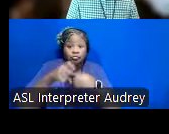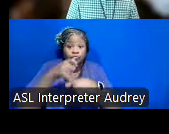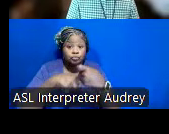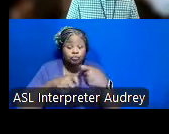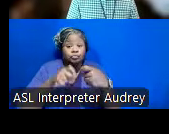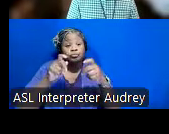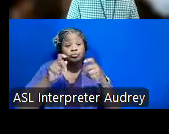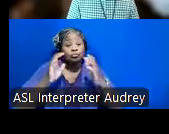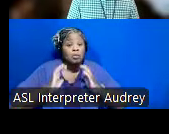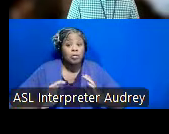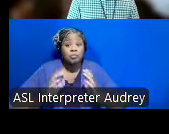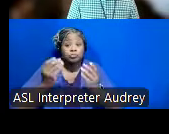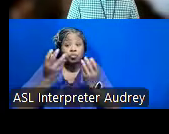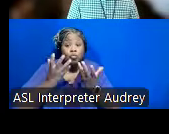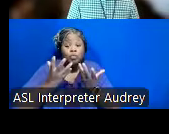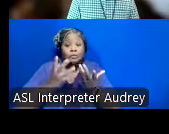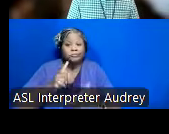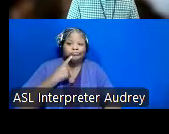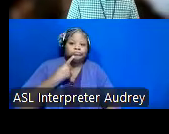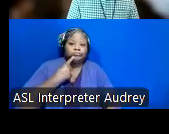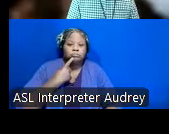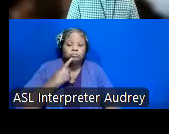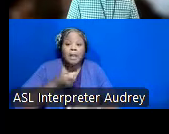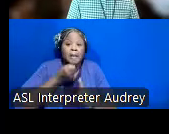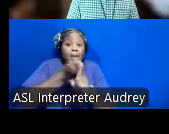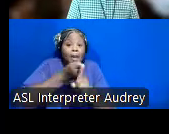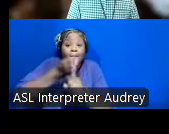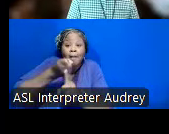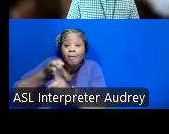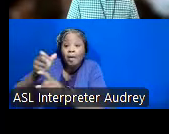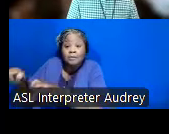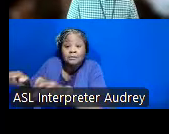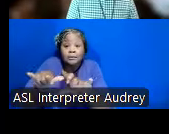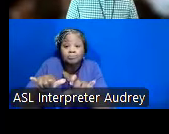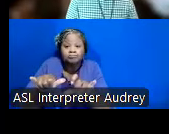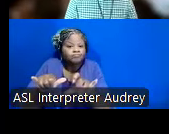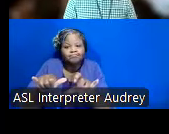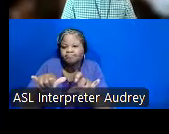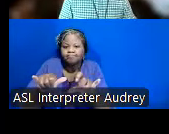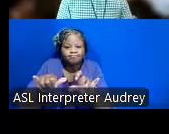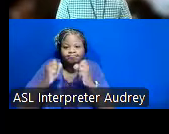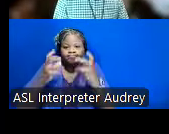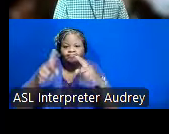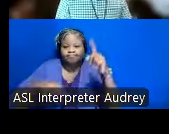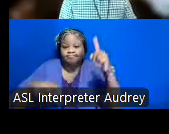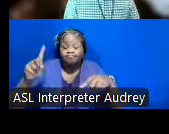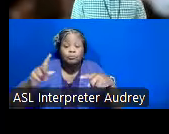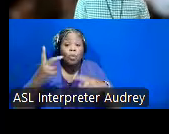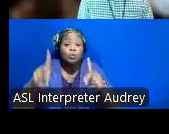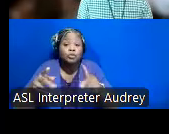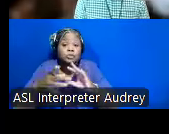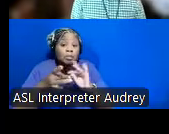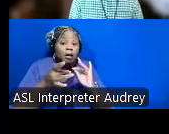told us that they were really dire and that they didn't impact everyone in the same way. One respondent said they're losing access